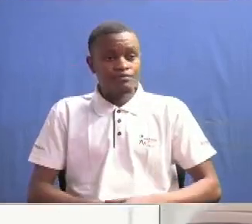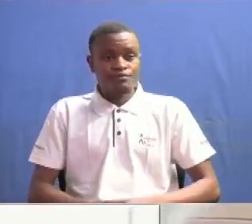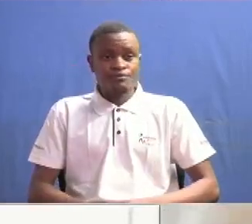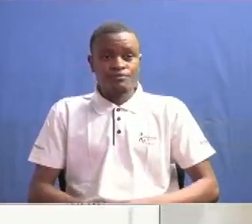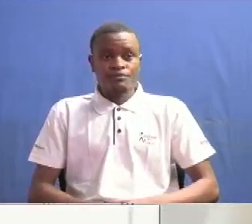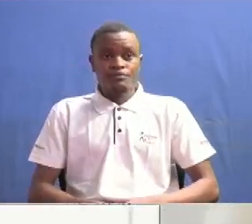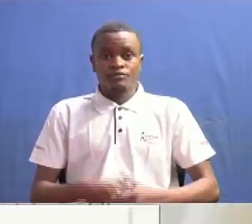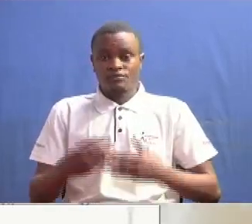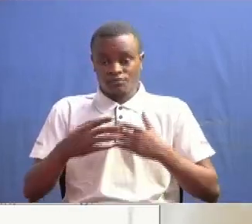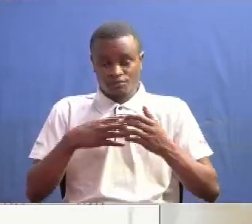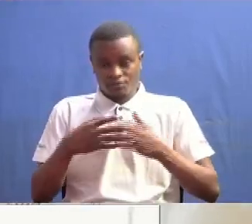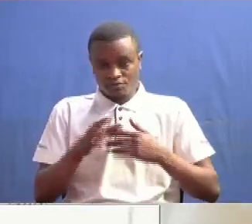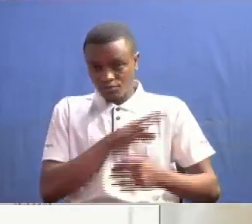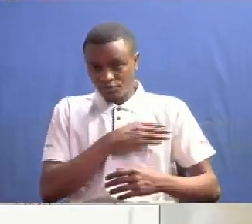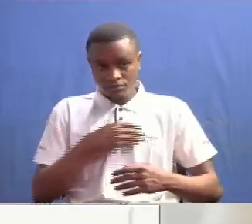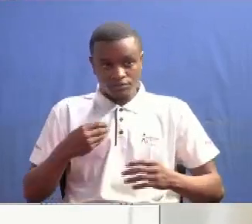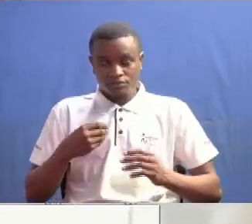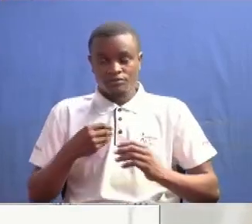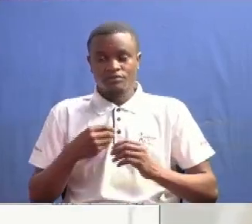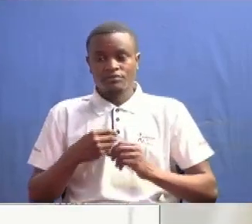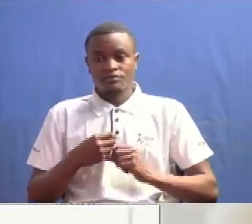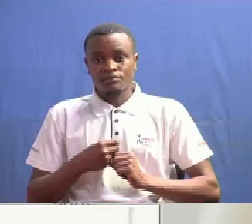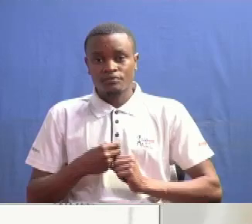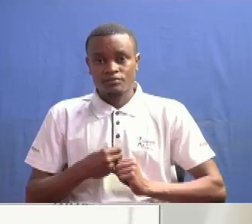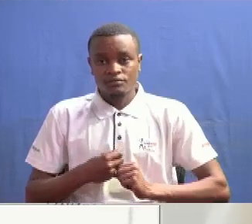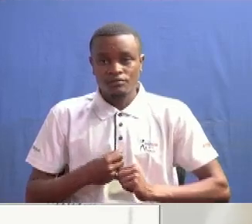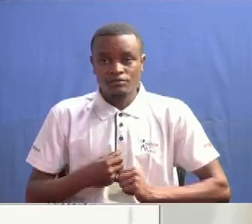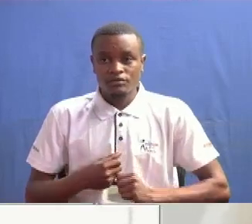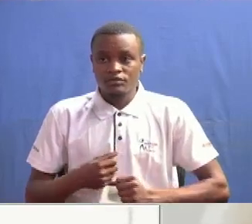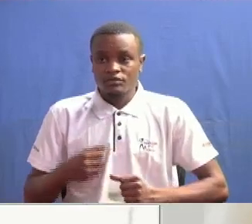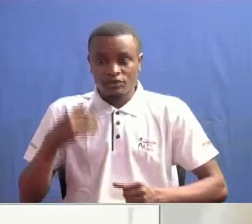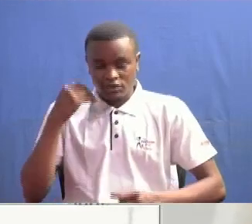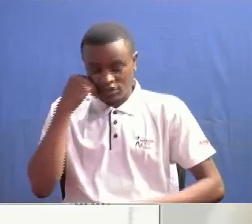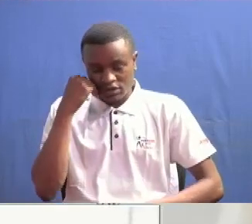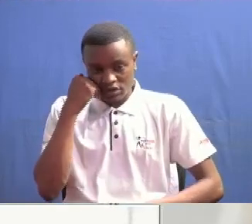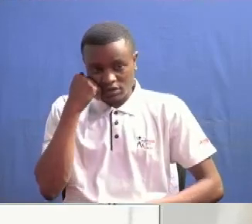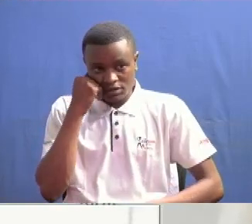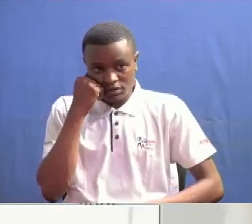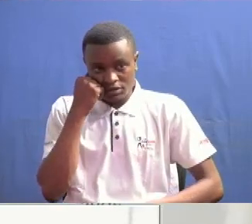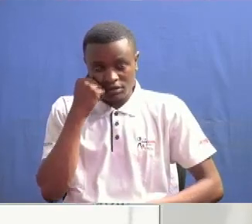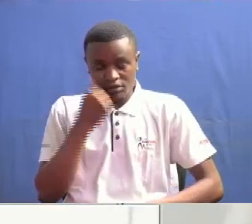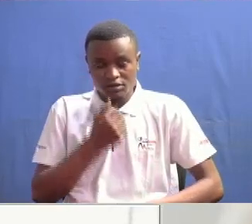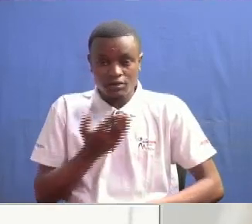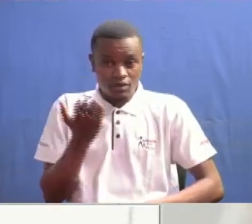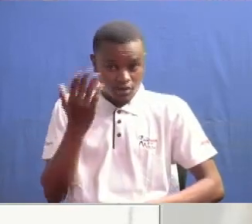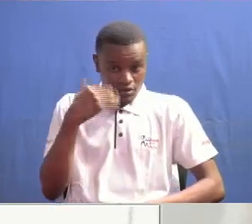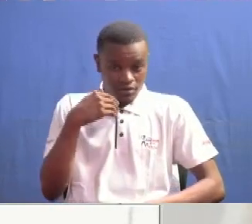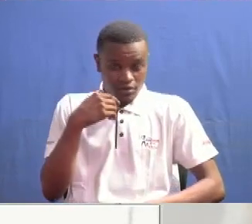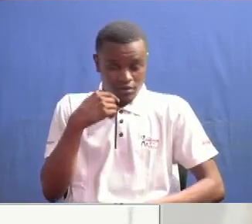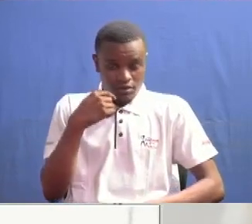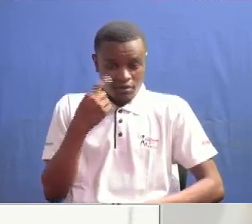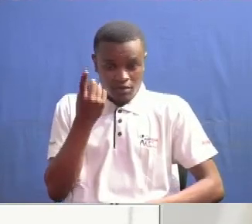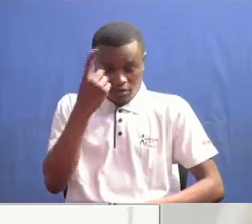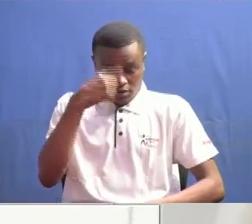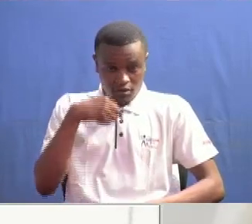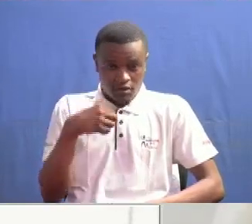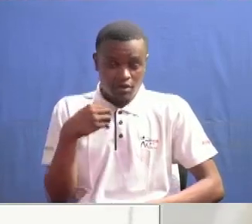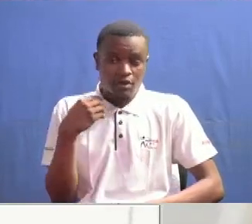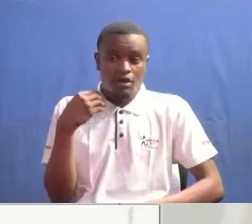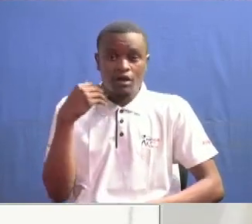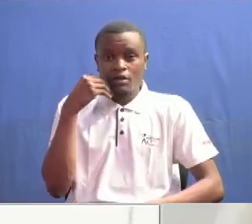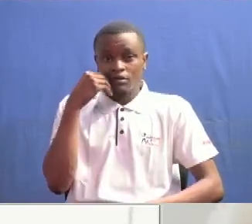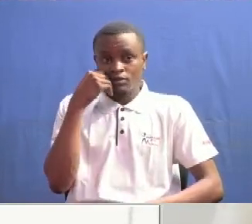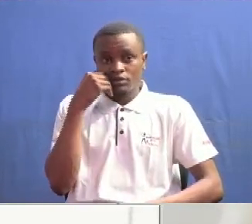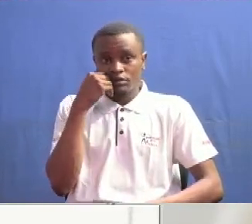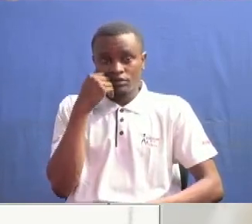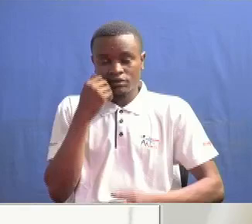It tends to culture bacteria or fungus and it becomes an infection. So that we call otitis externa.